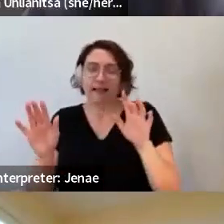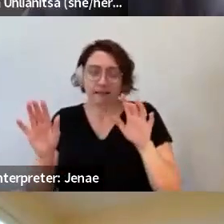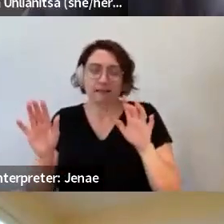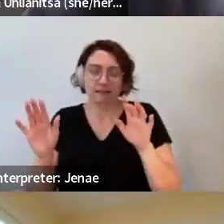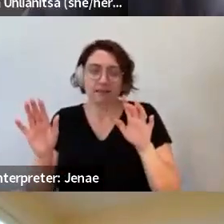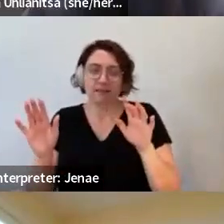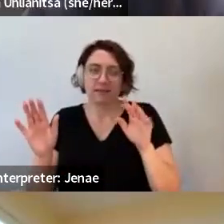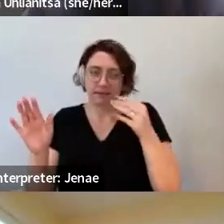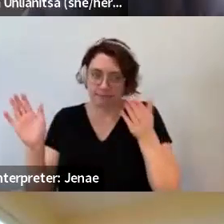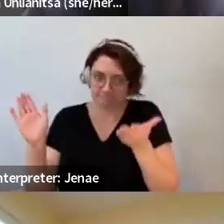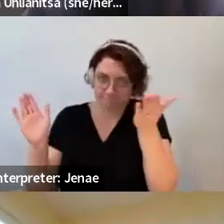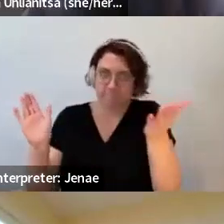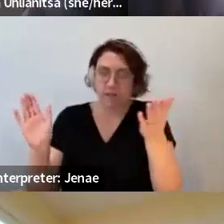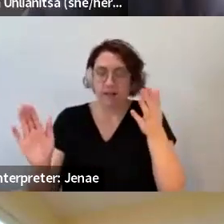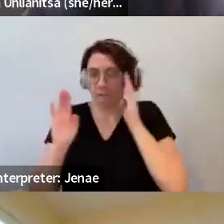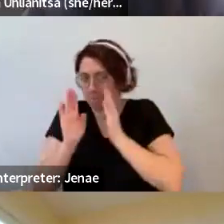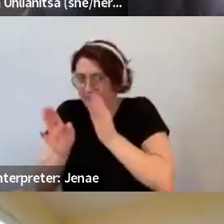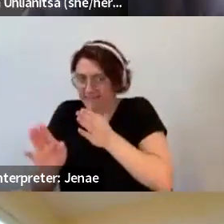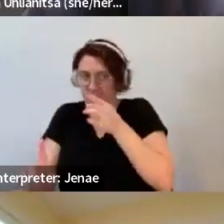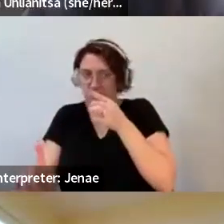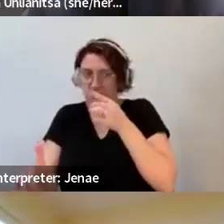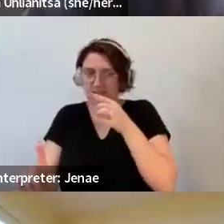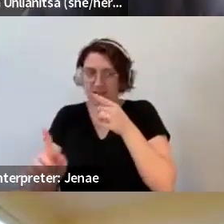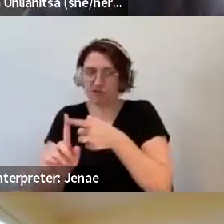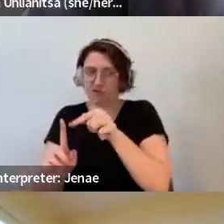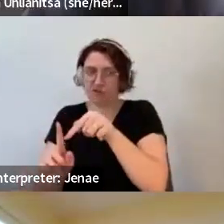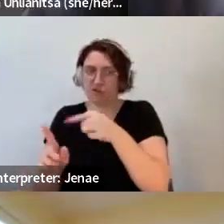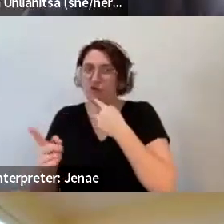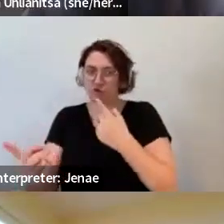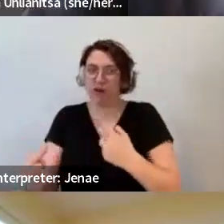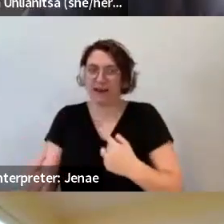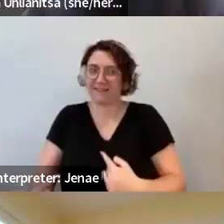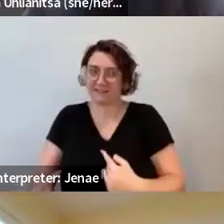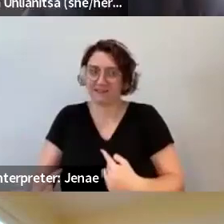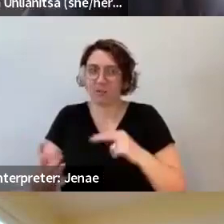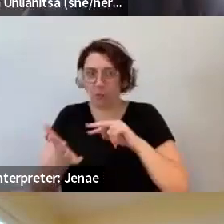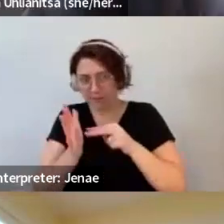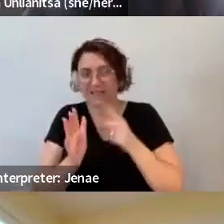very particular attention to what these directives are and what that's going to mean for your